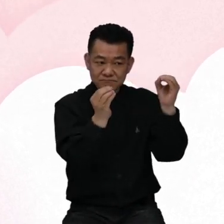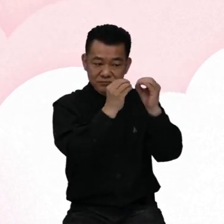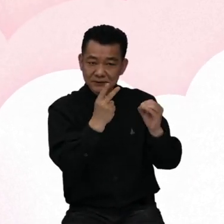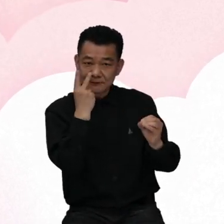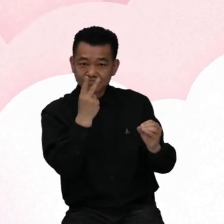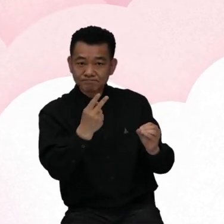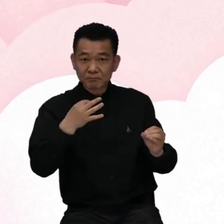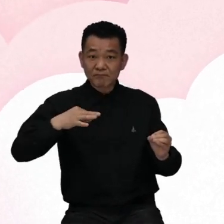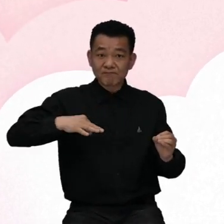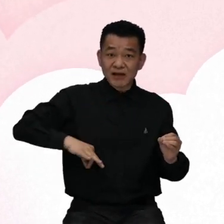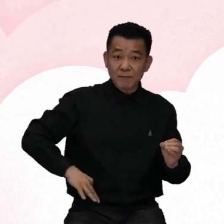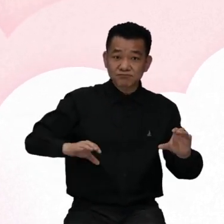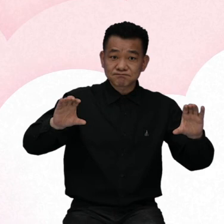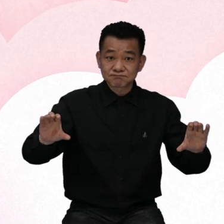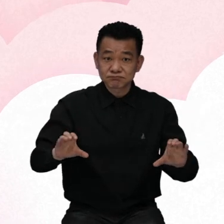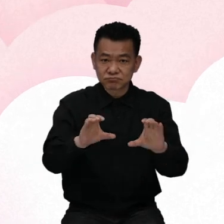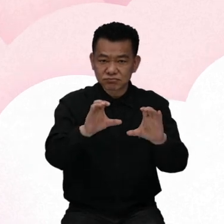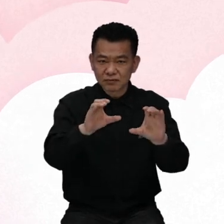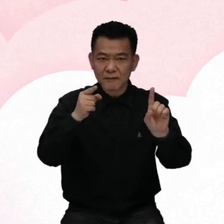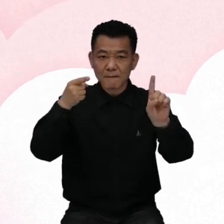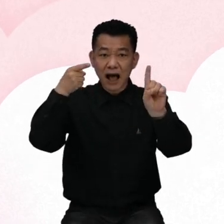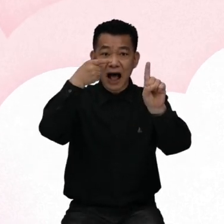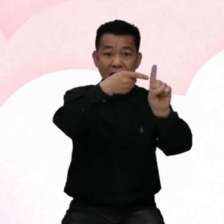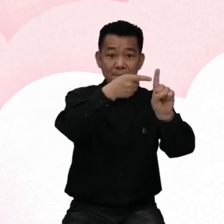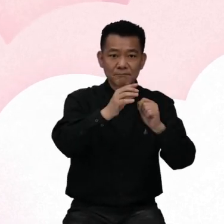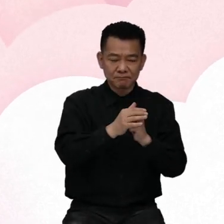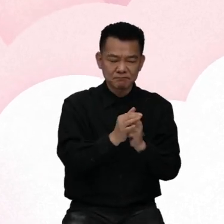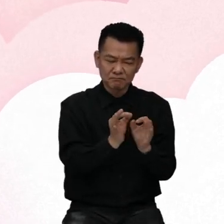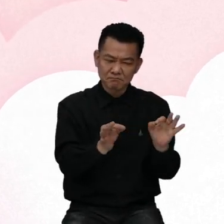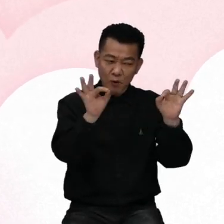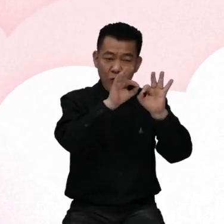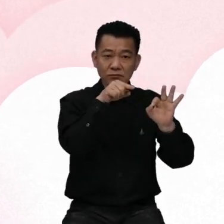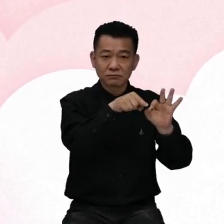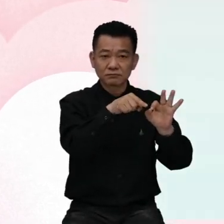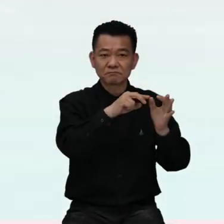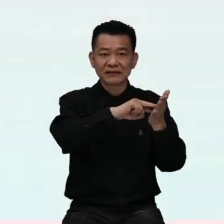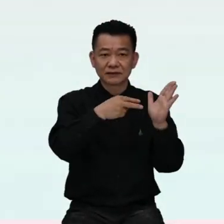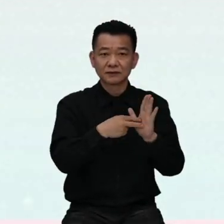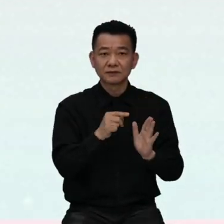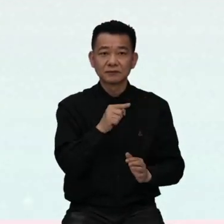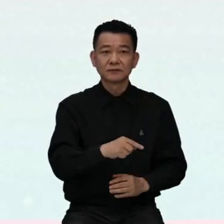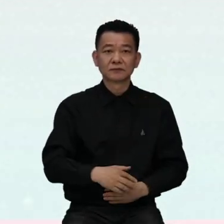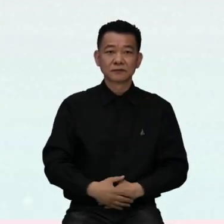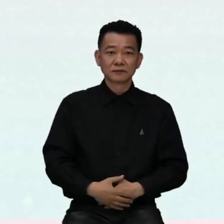can be used to set goals to implement the convention more efficiently.